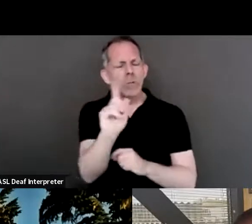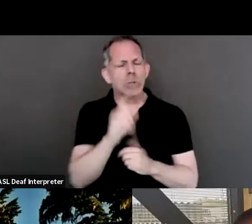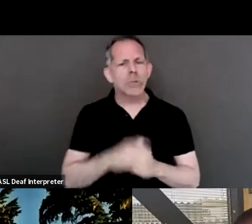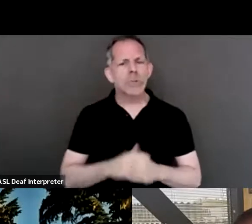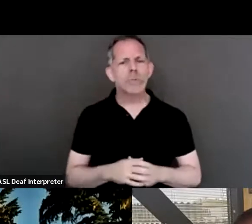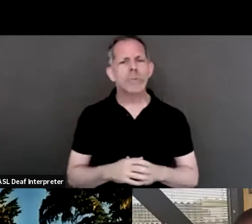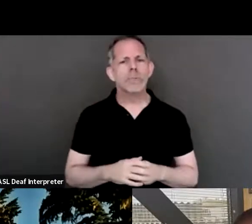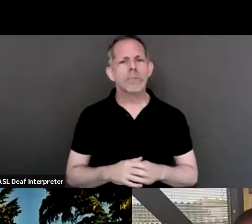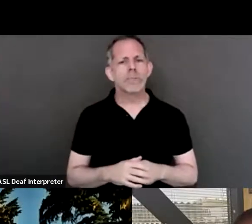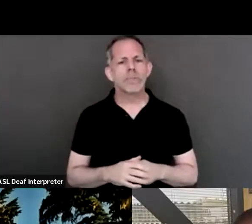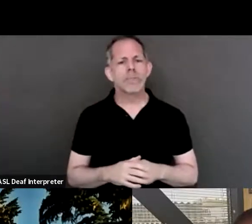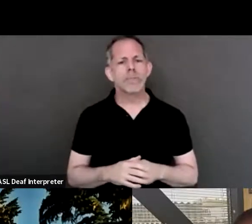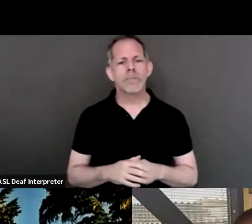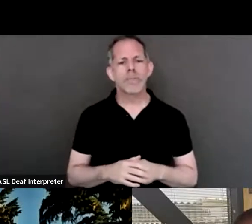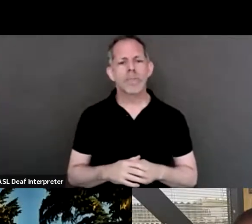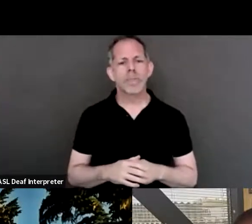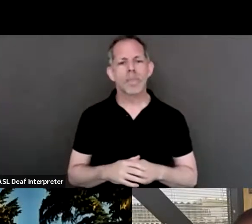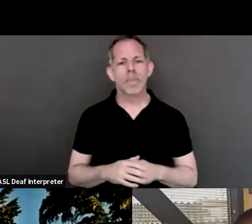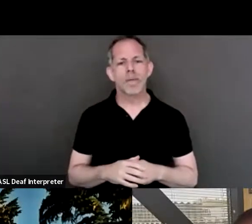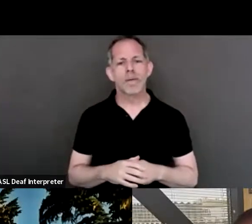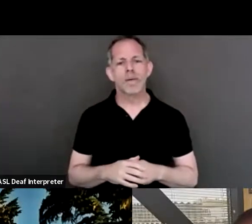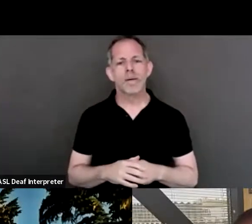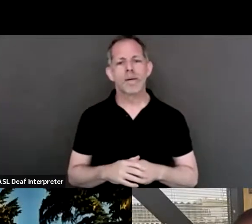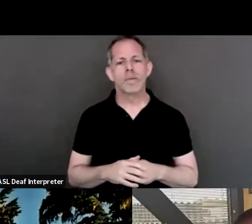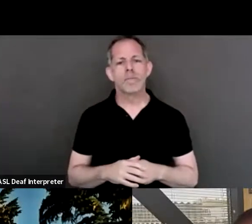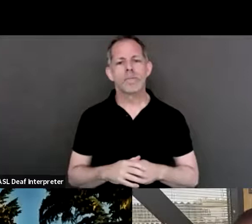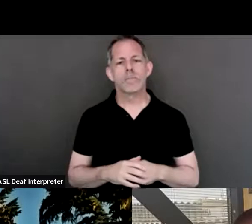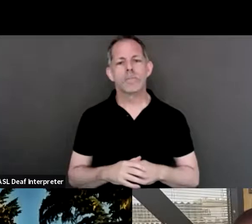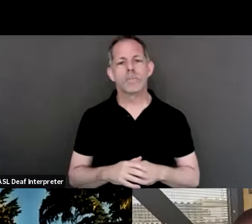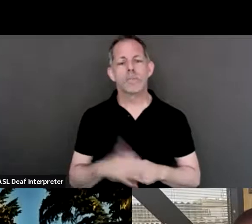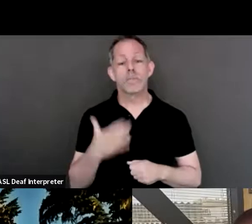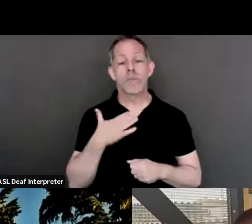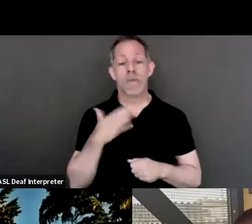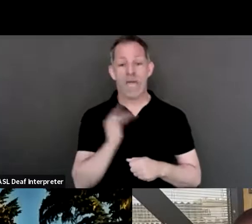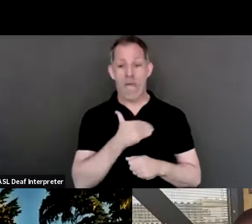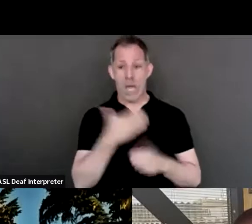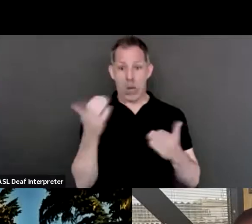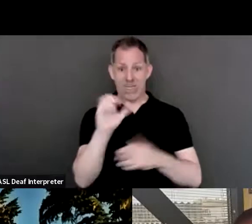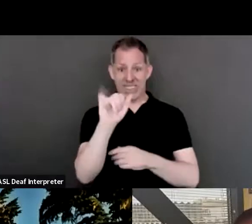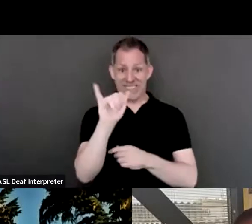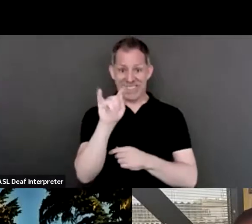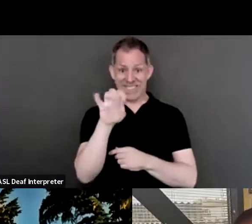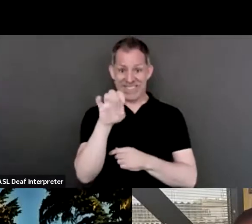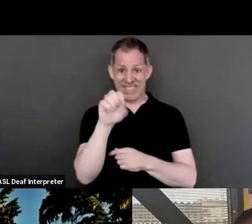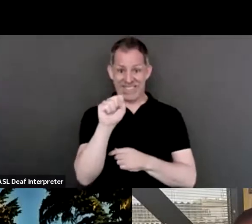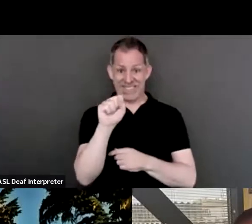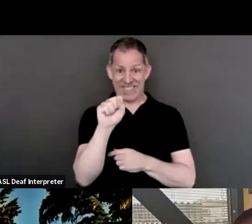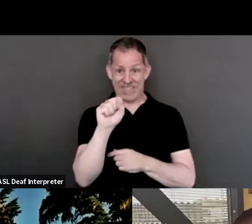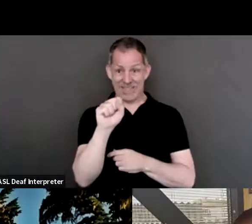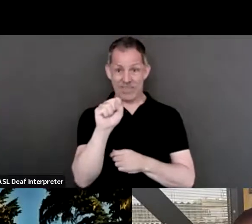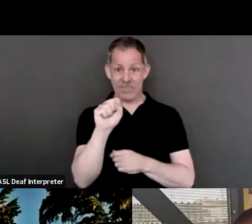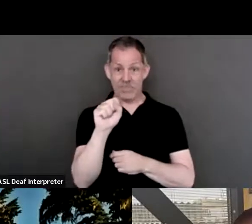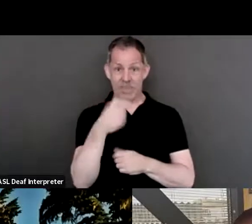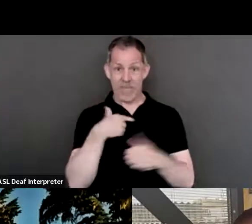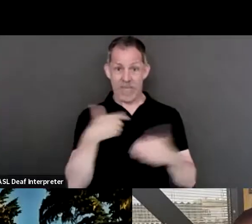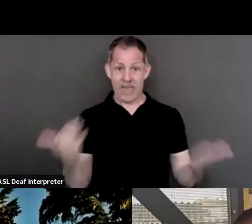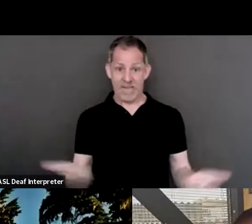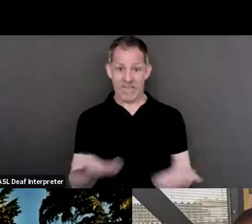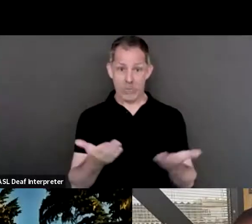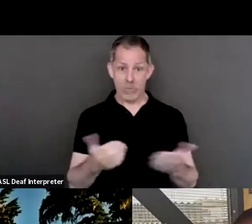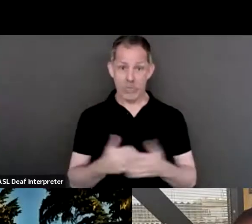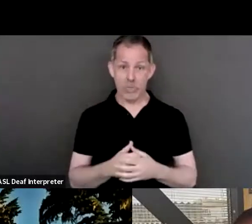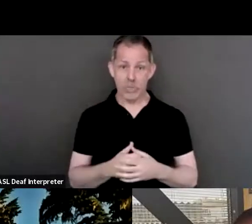Well, yes, our sites are appointment recommended. We have testing sites at the every